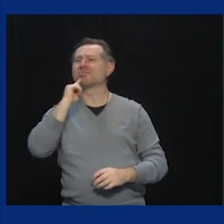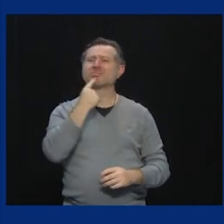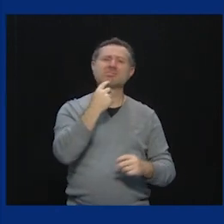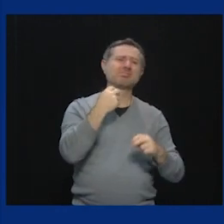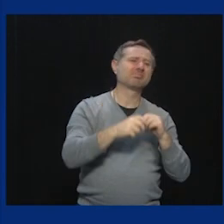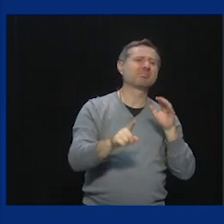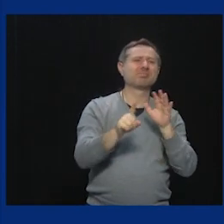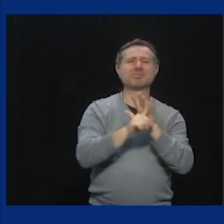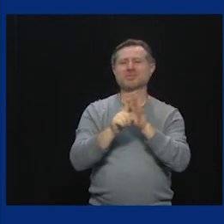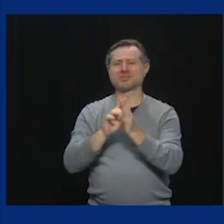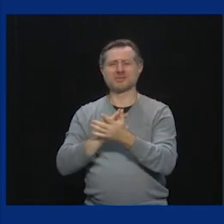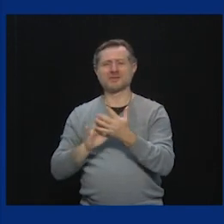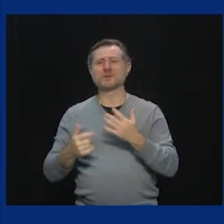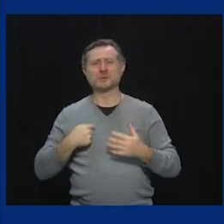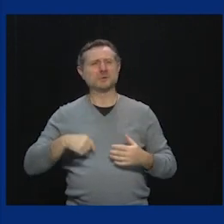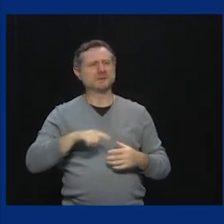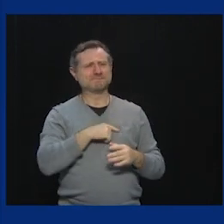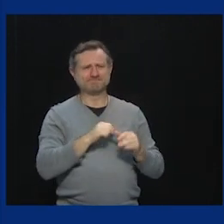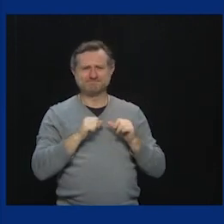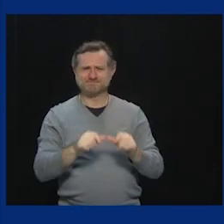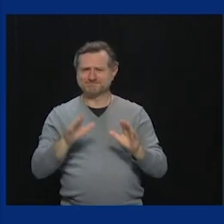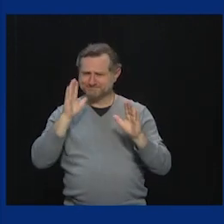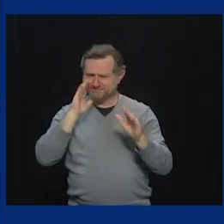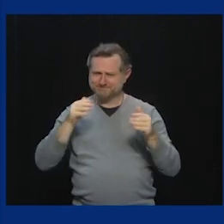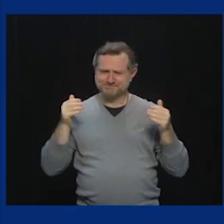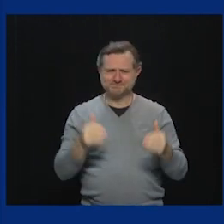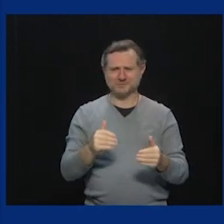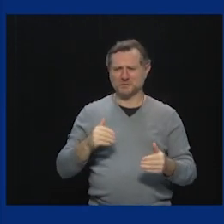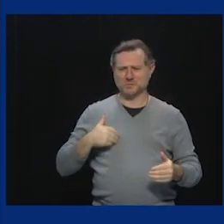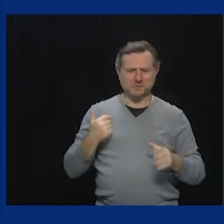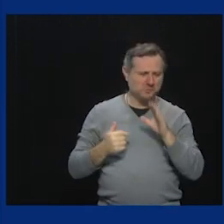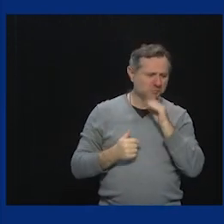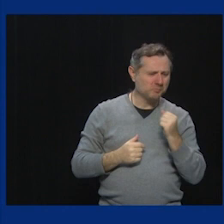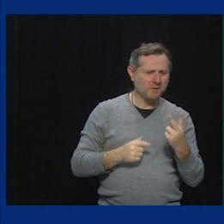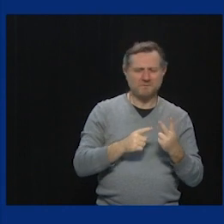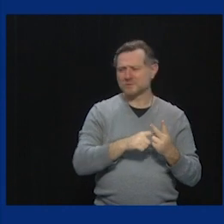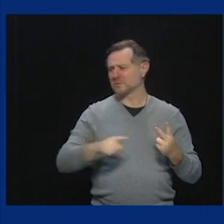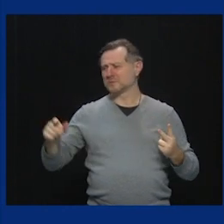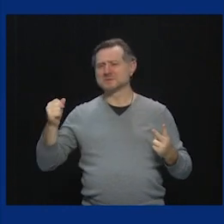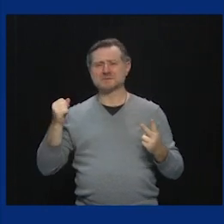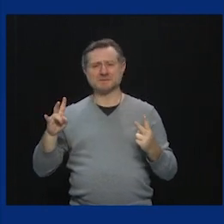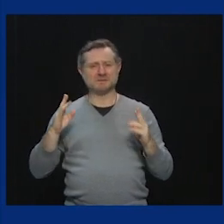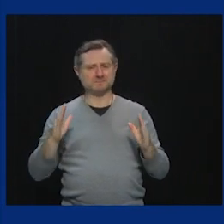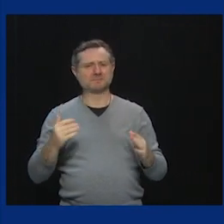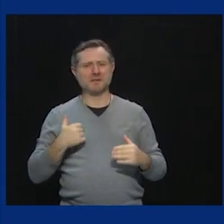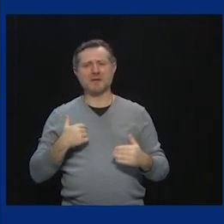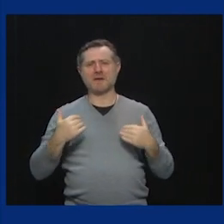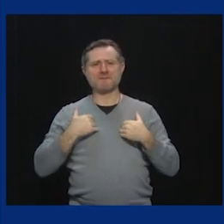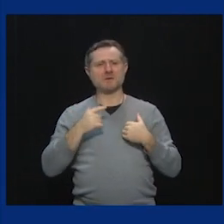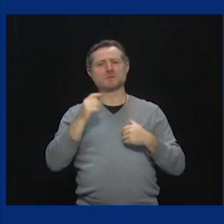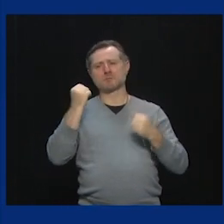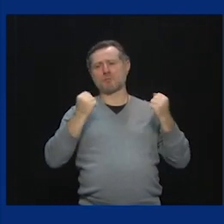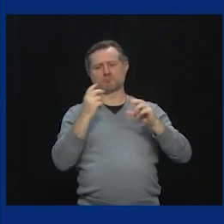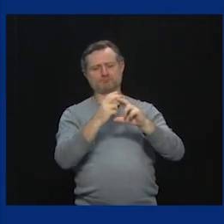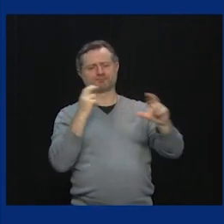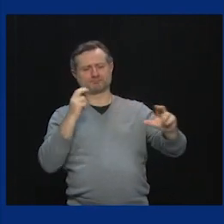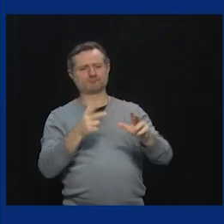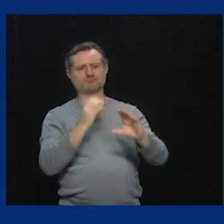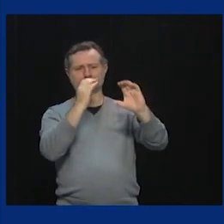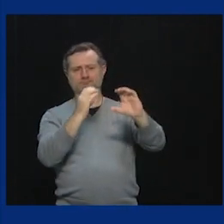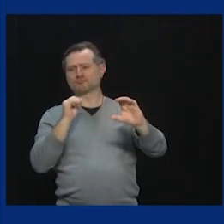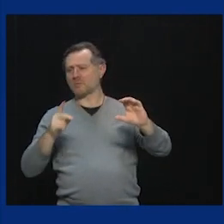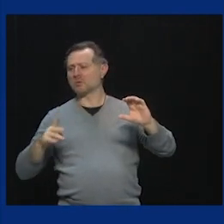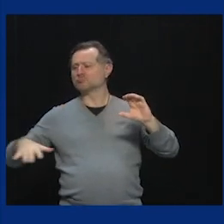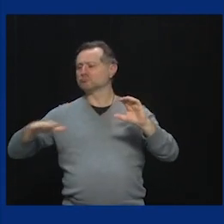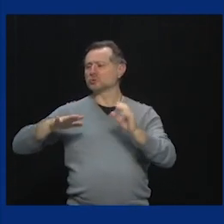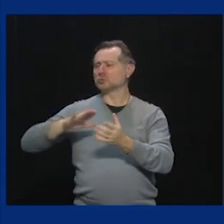people, and that's why I'm continuing our pop-up sites. Well, as I mentioned, we'll have over 120, but I'm adding 20 more pop-up sites. And this draws a lot